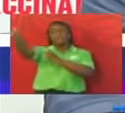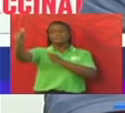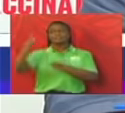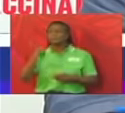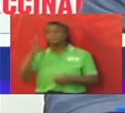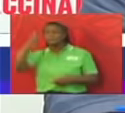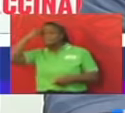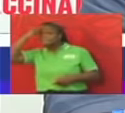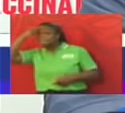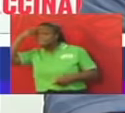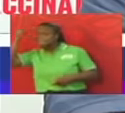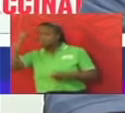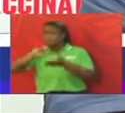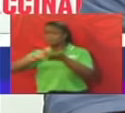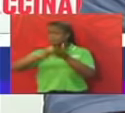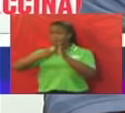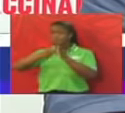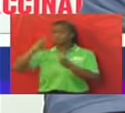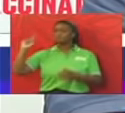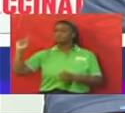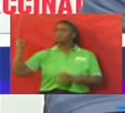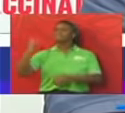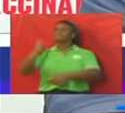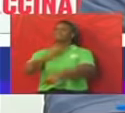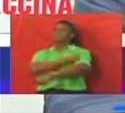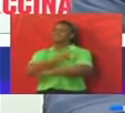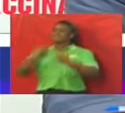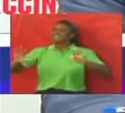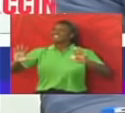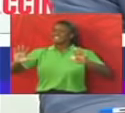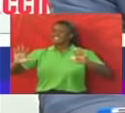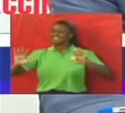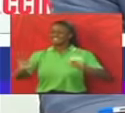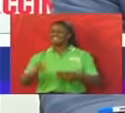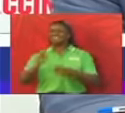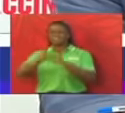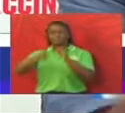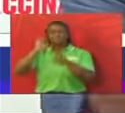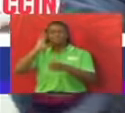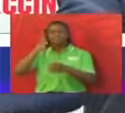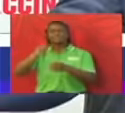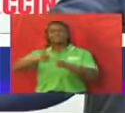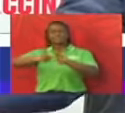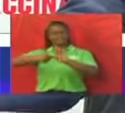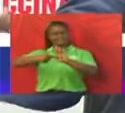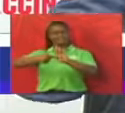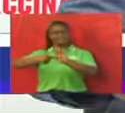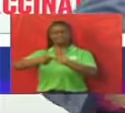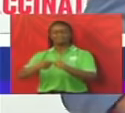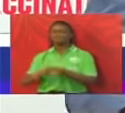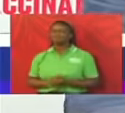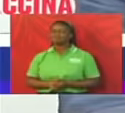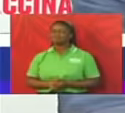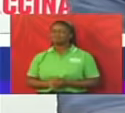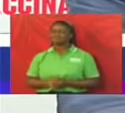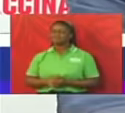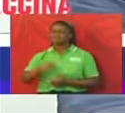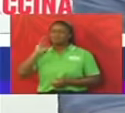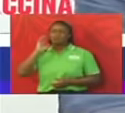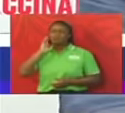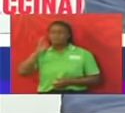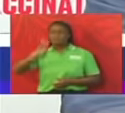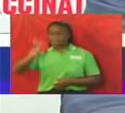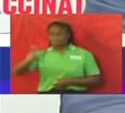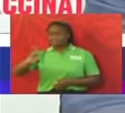one shot and you're done. And that is actually expected to commence from the Wednesday. What day? Wednesday 25th. Wednesday the